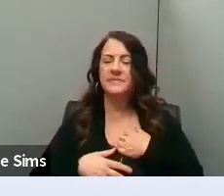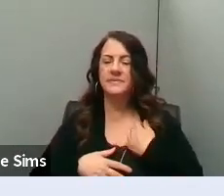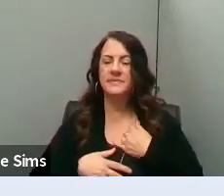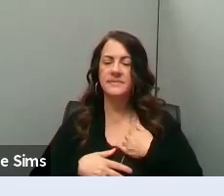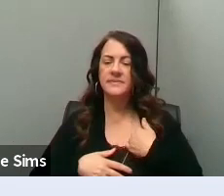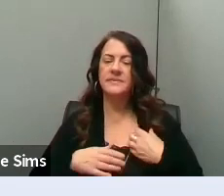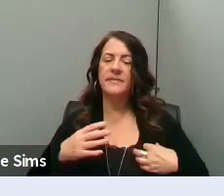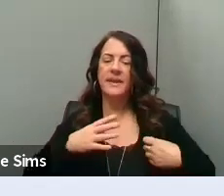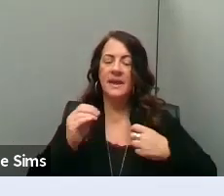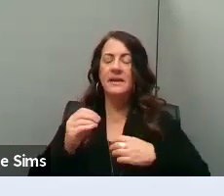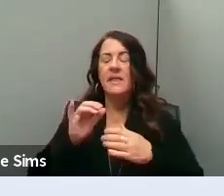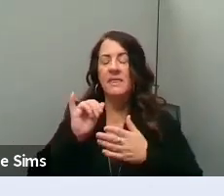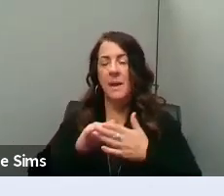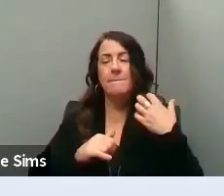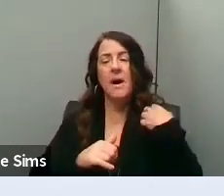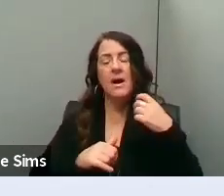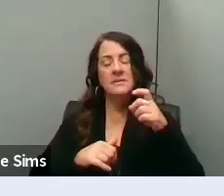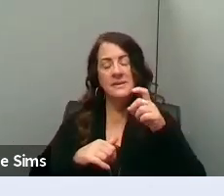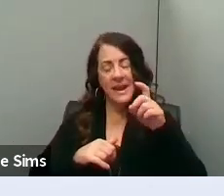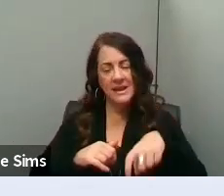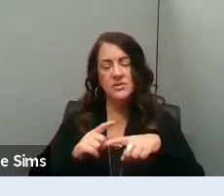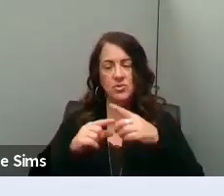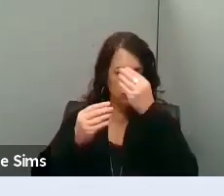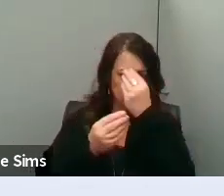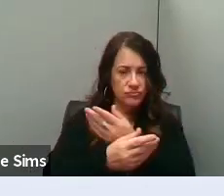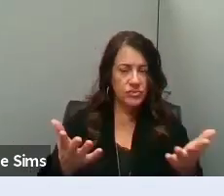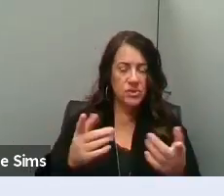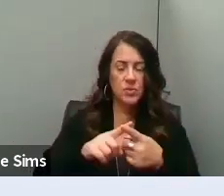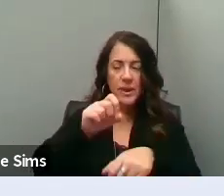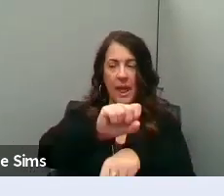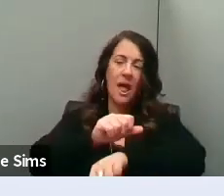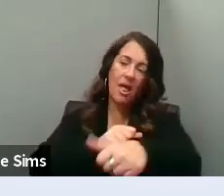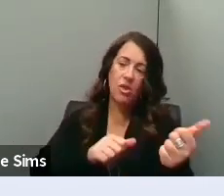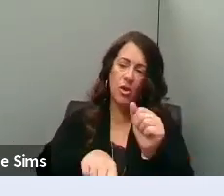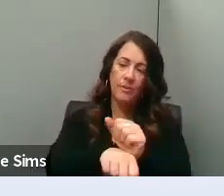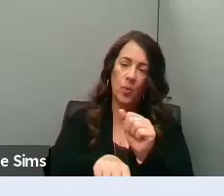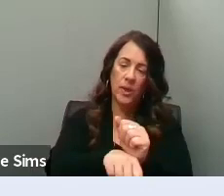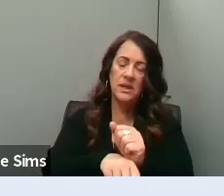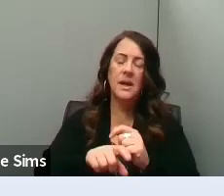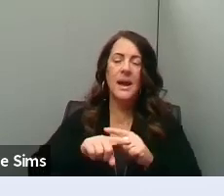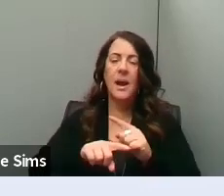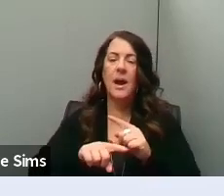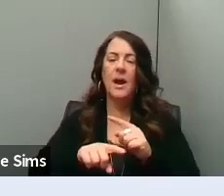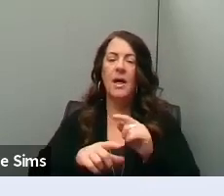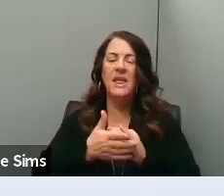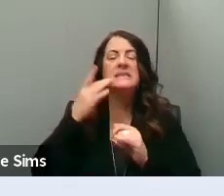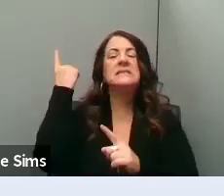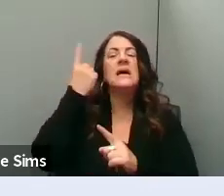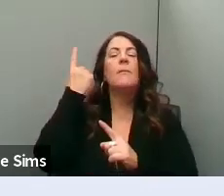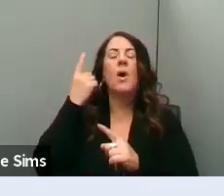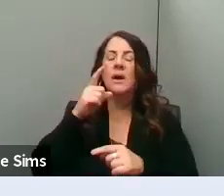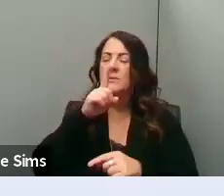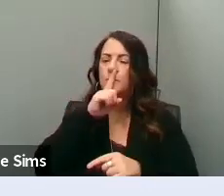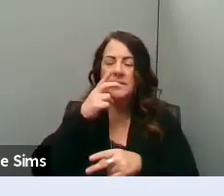that someone tested positive, but they may not disclose who that person is by name or